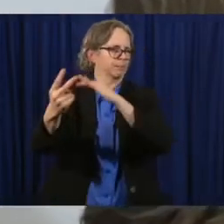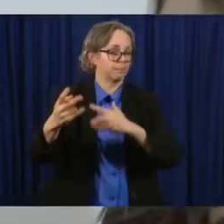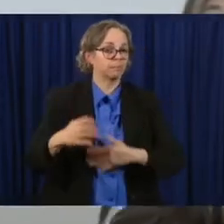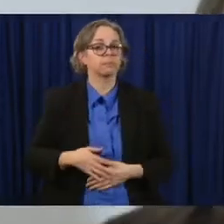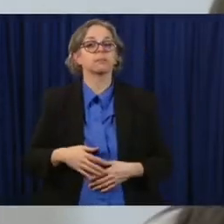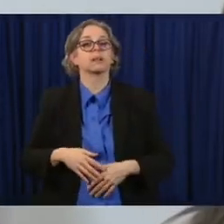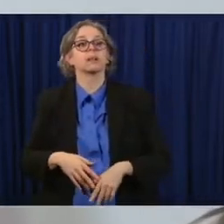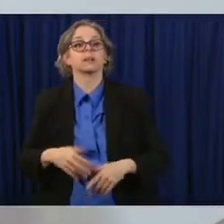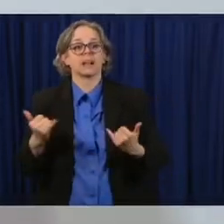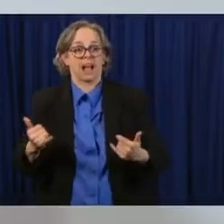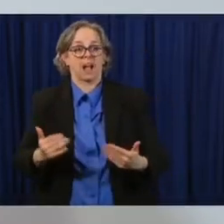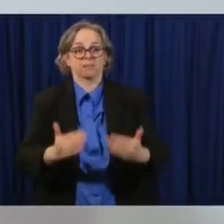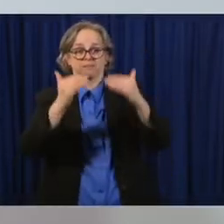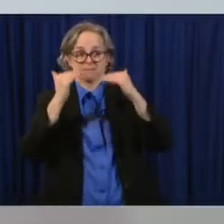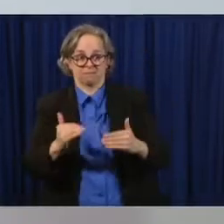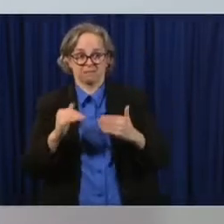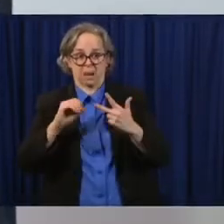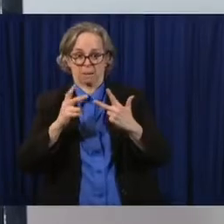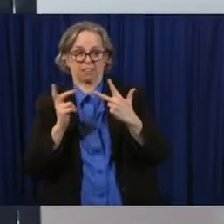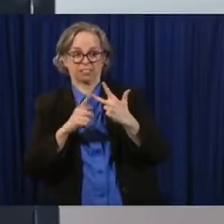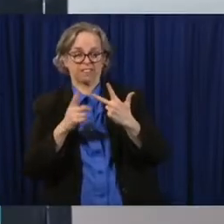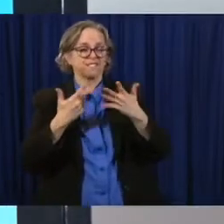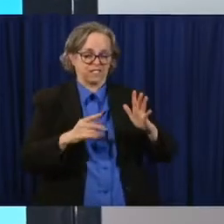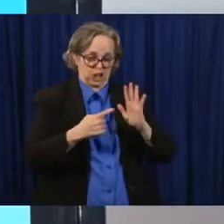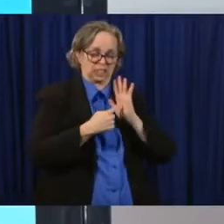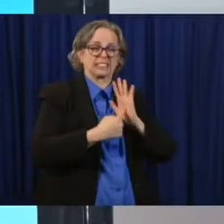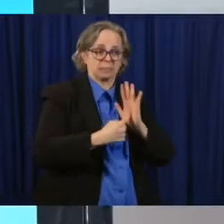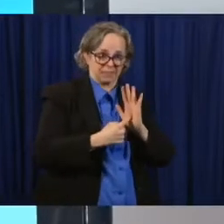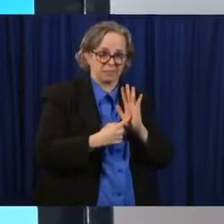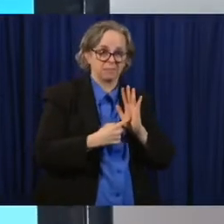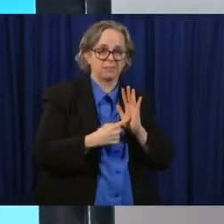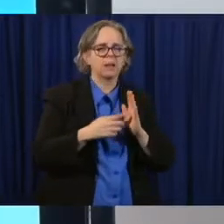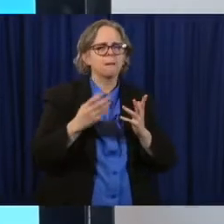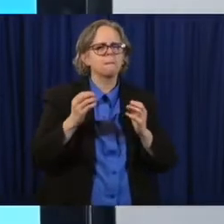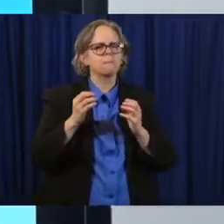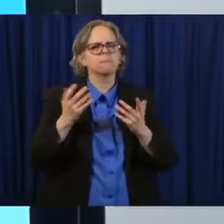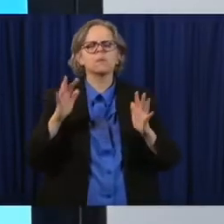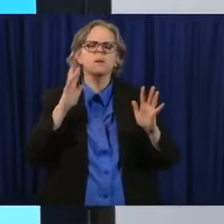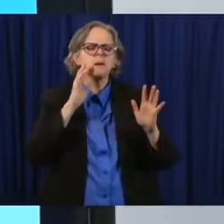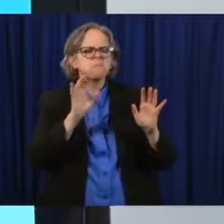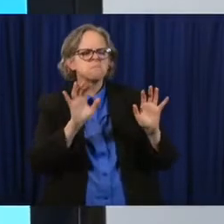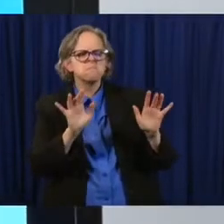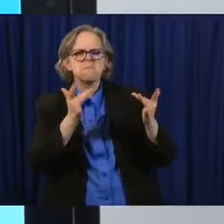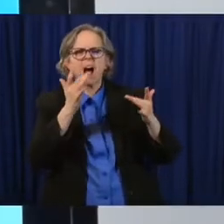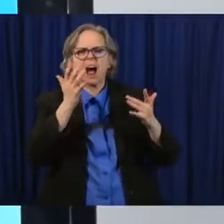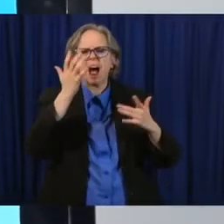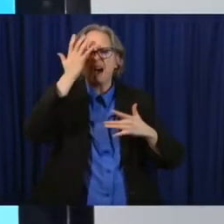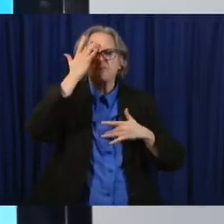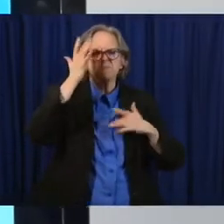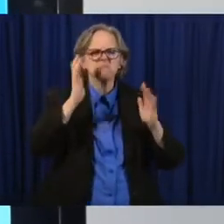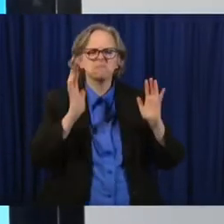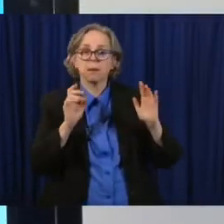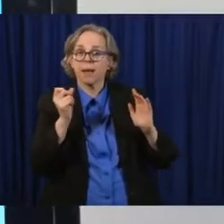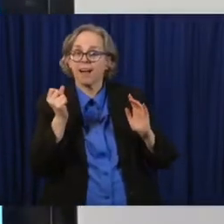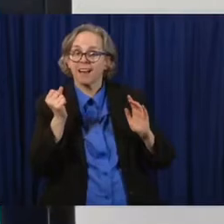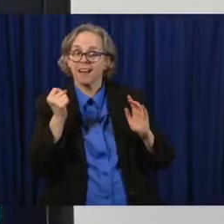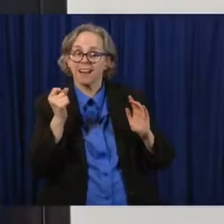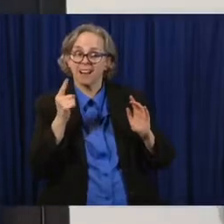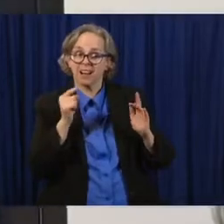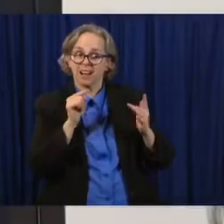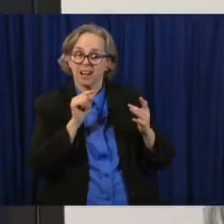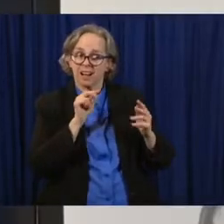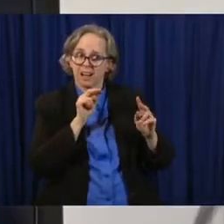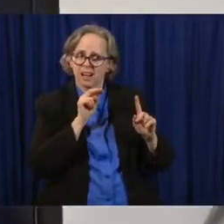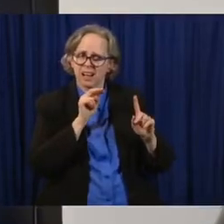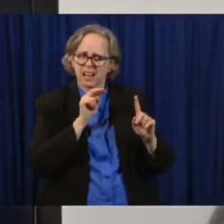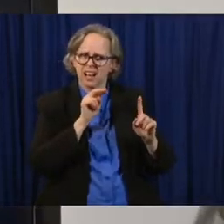other individuals with symptoms who are more mild, but are in areas, in communities in which we see one of these